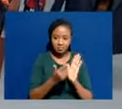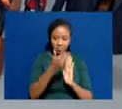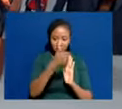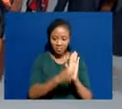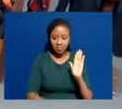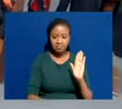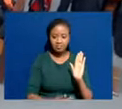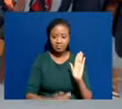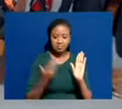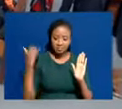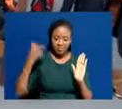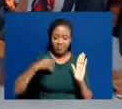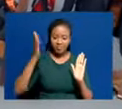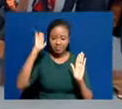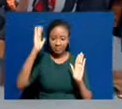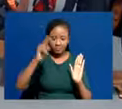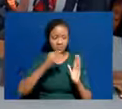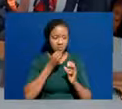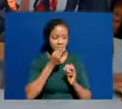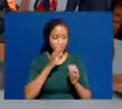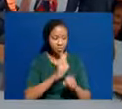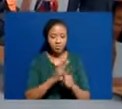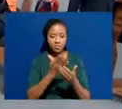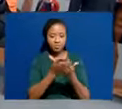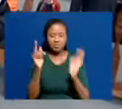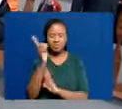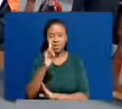Nairobians. Look at this. The